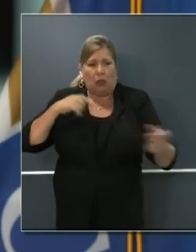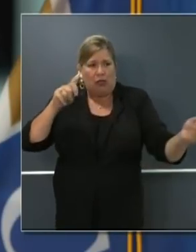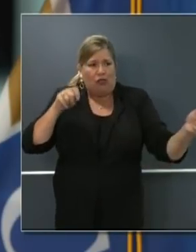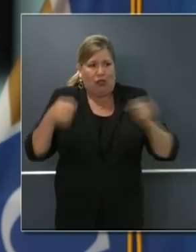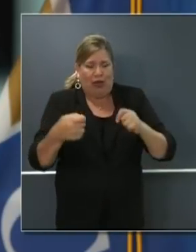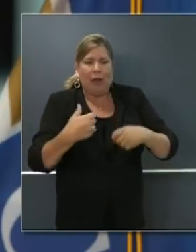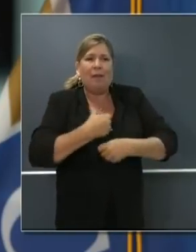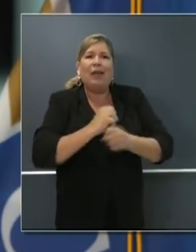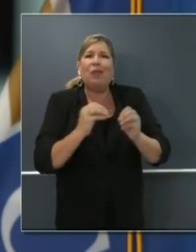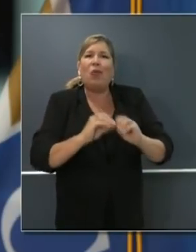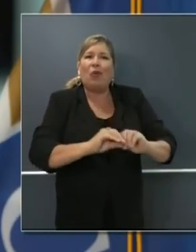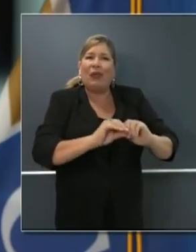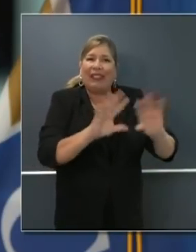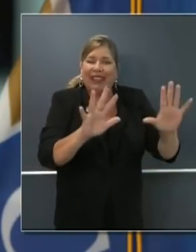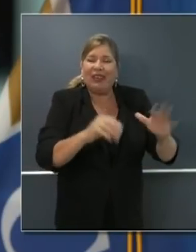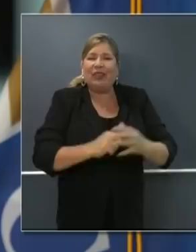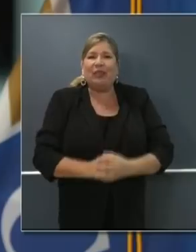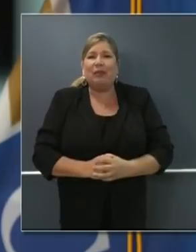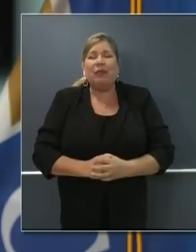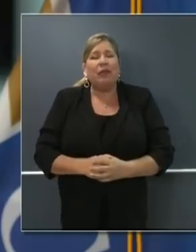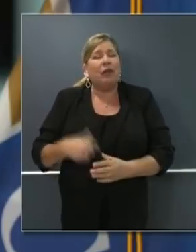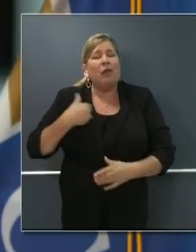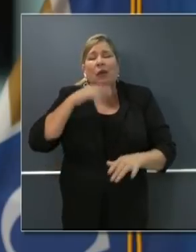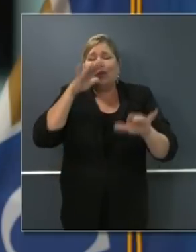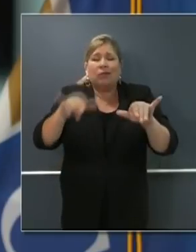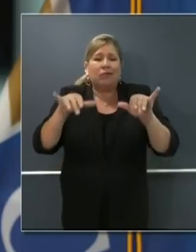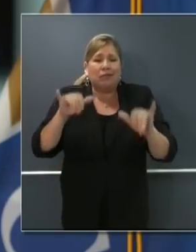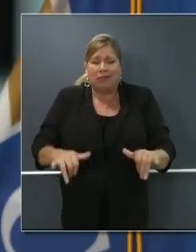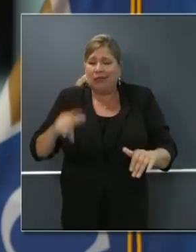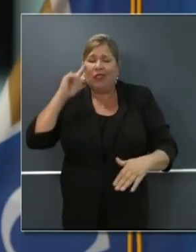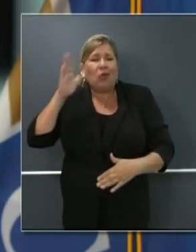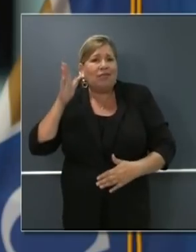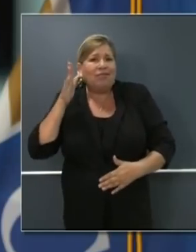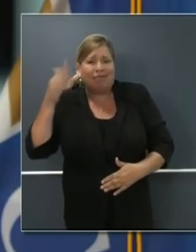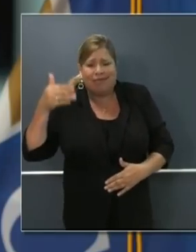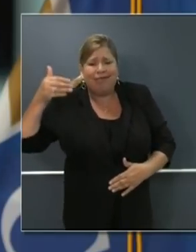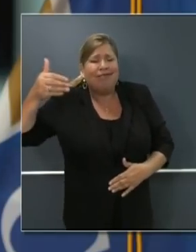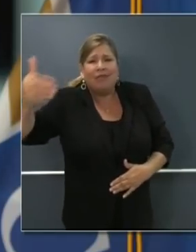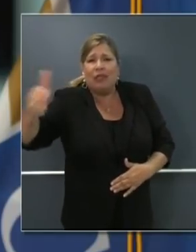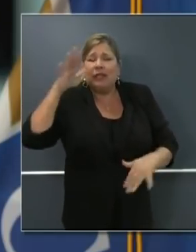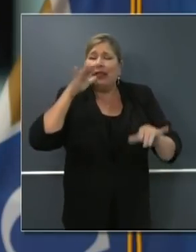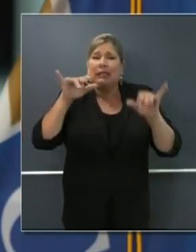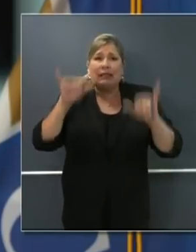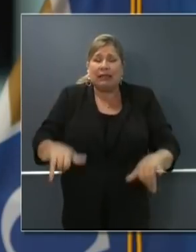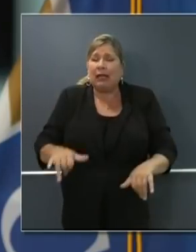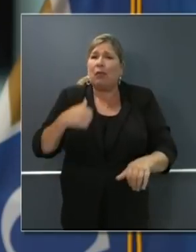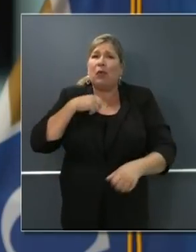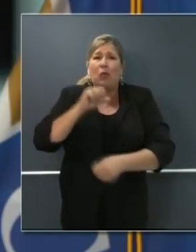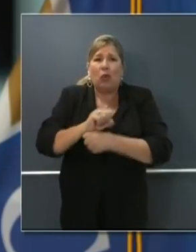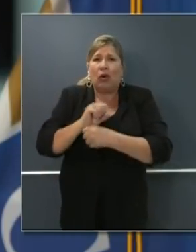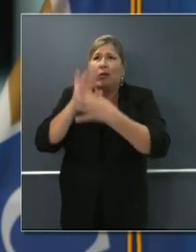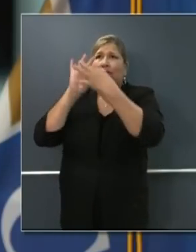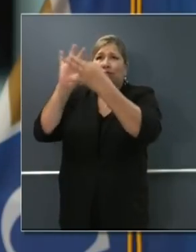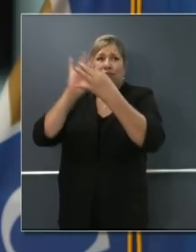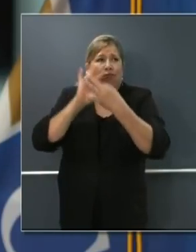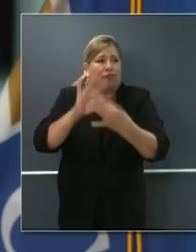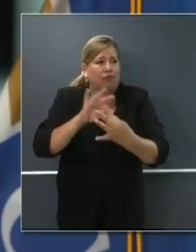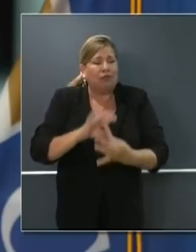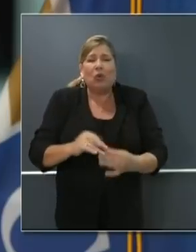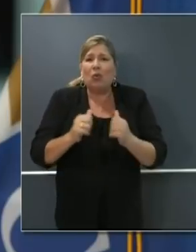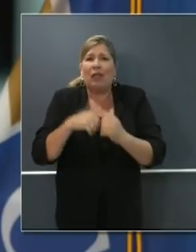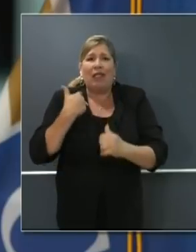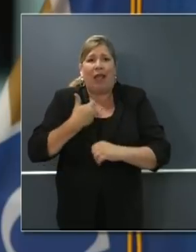months, we'll continue to work with our county health directors, our local officials, and there'll be constant need to update, to